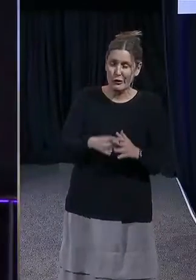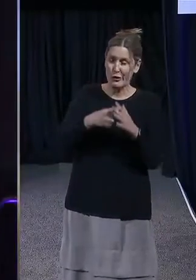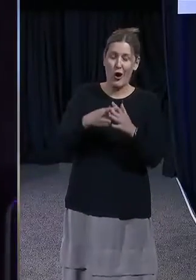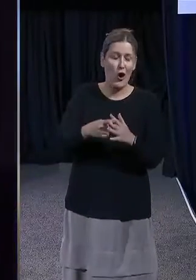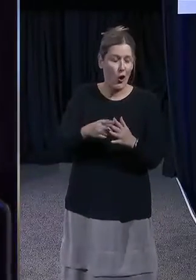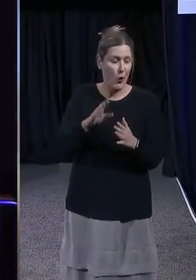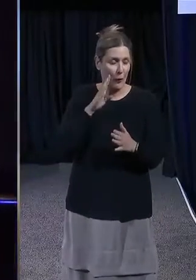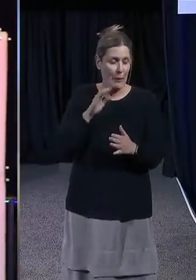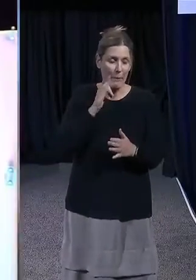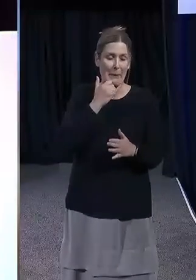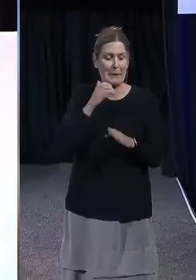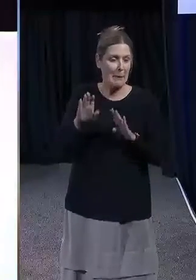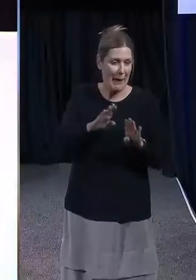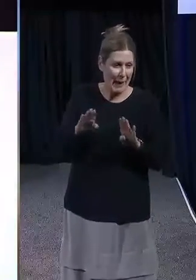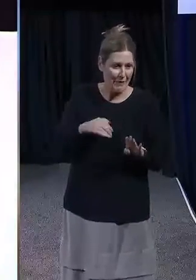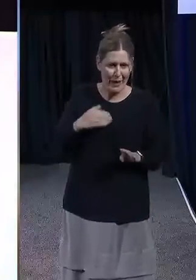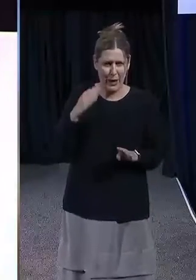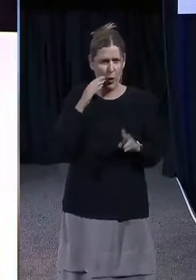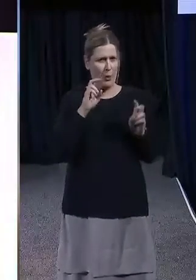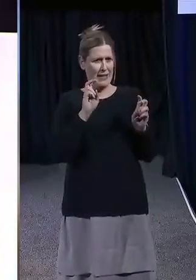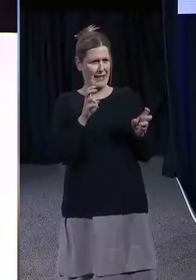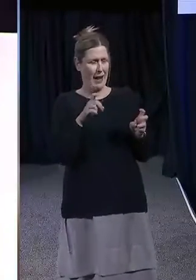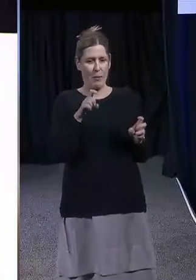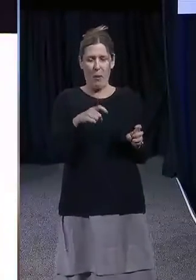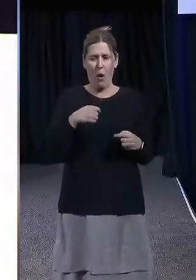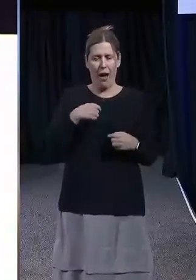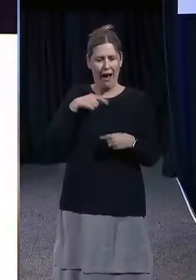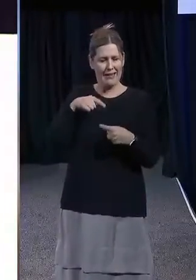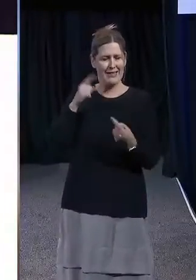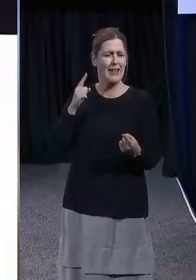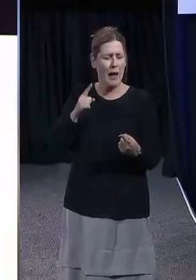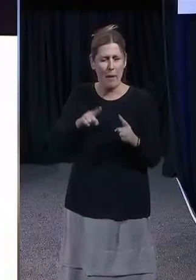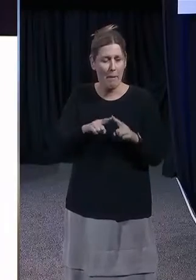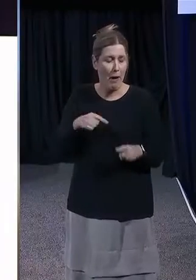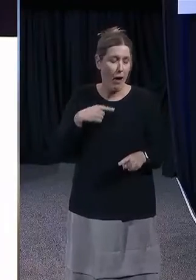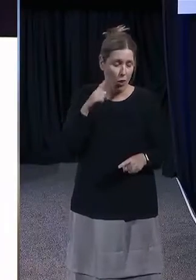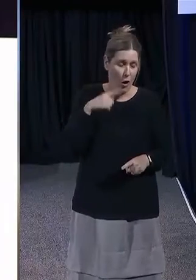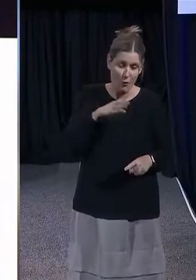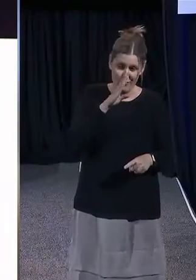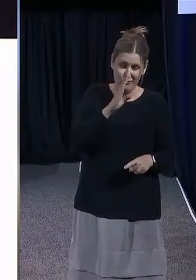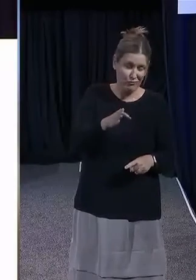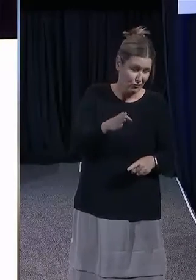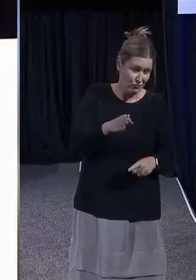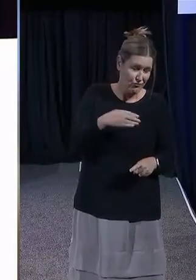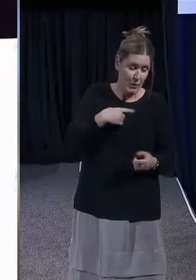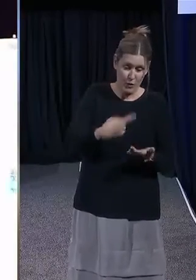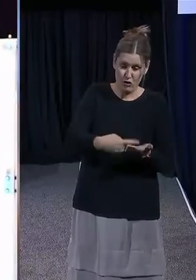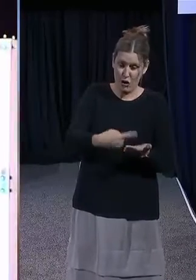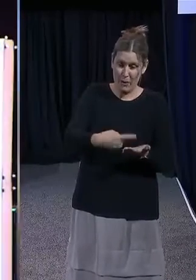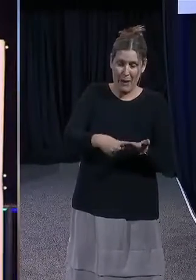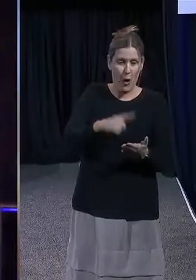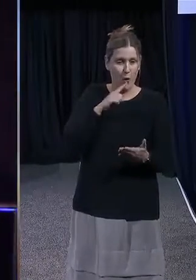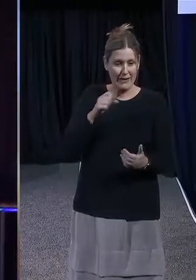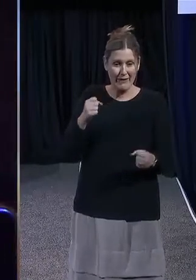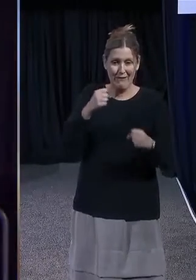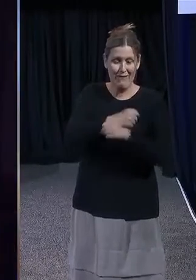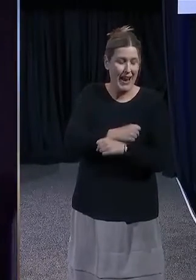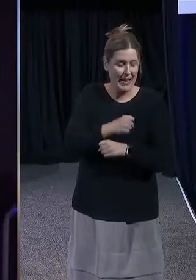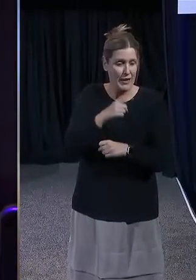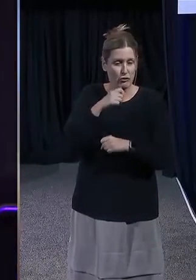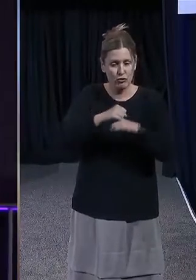know the title of this is supposed to be I Dissent, but I thought I'd come right out of the gate and tell you what I'm going to talk about is combating structural